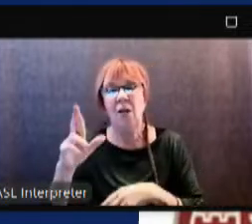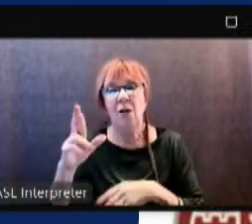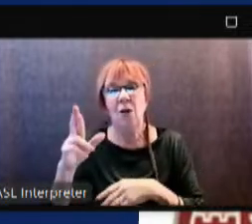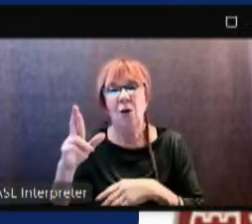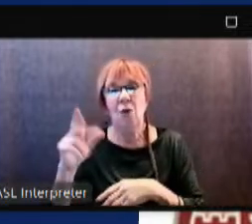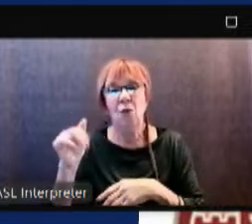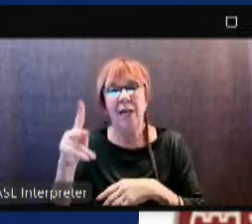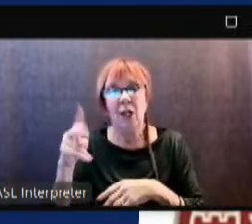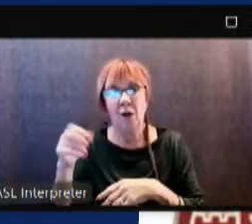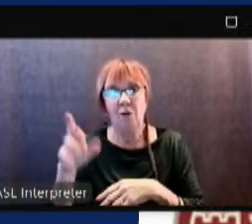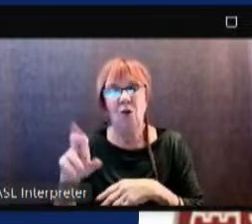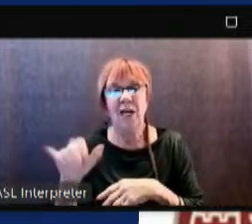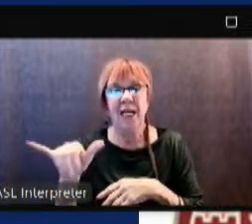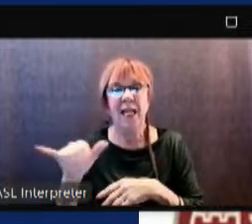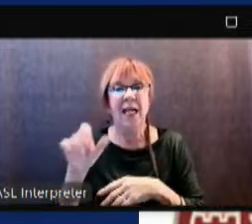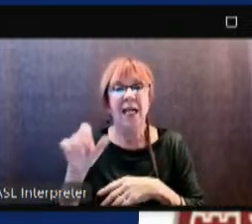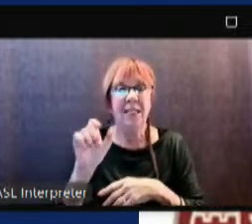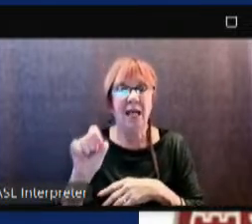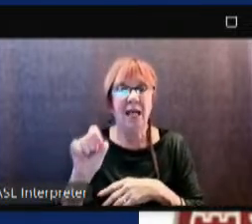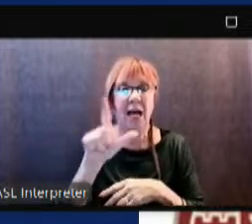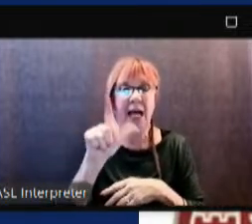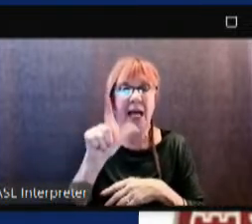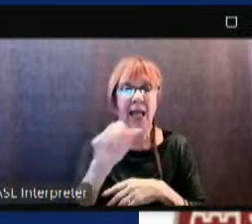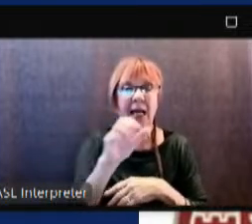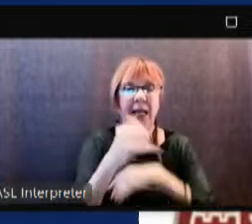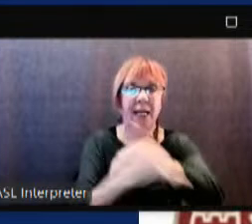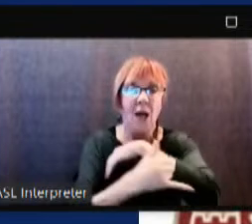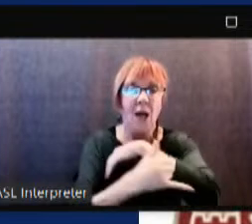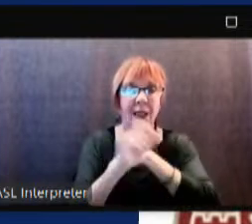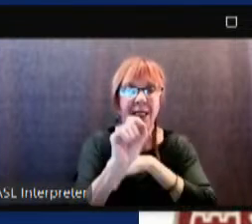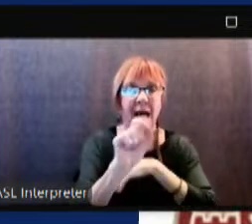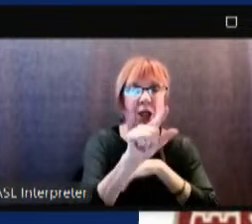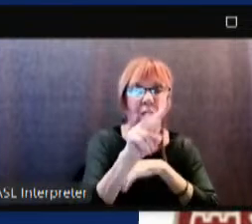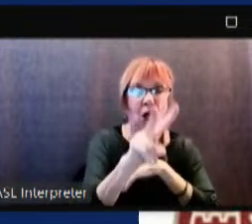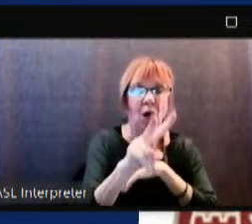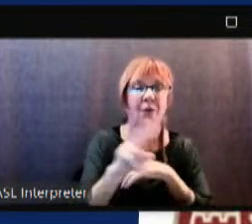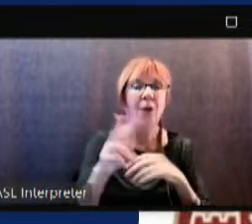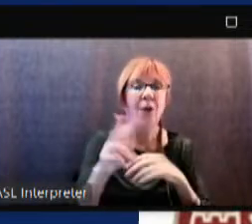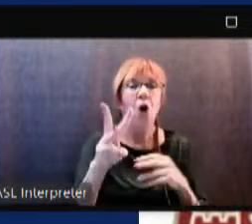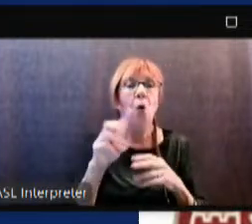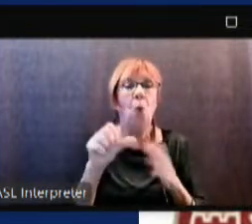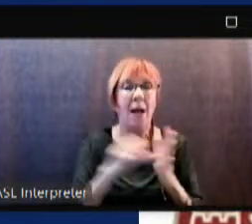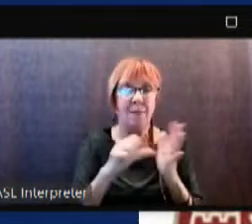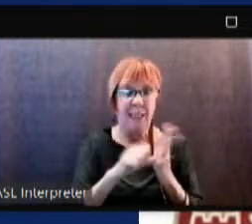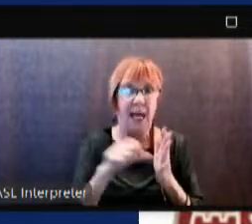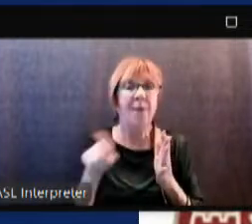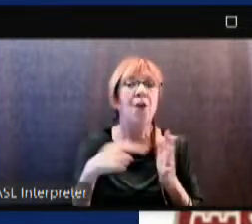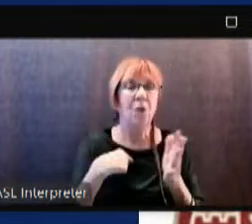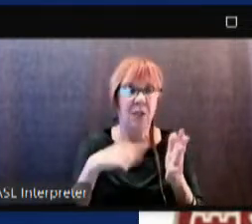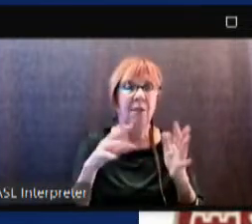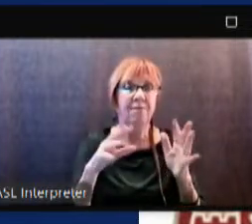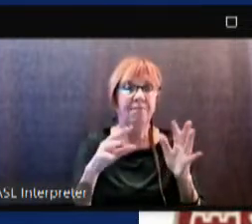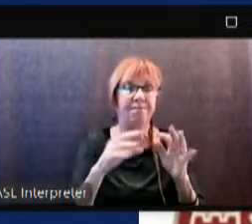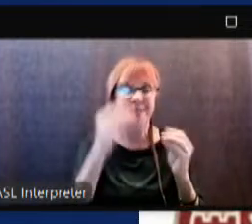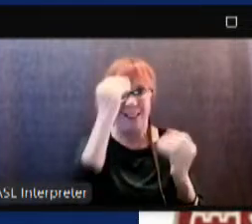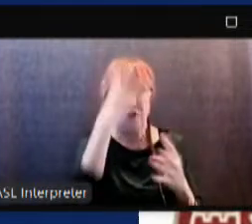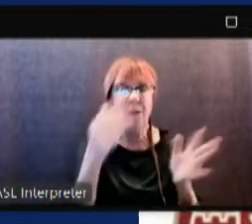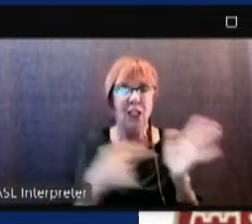recovery.lacounty.gov website. Okay, that concludes my update, and looking forward to the rest of the questions. Thank